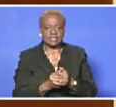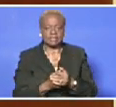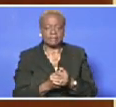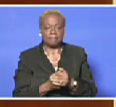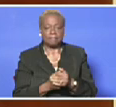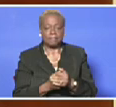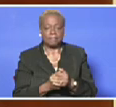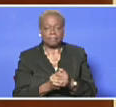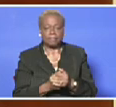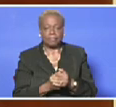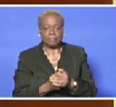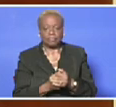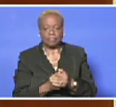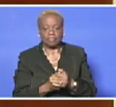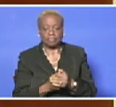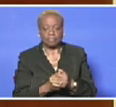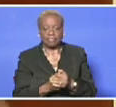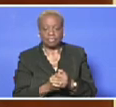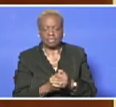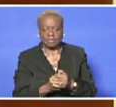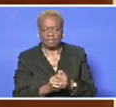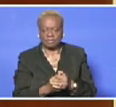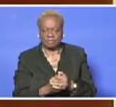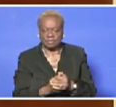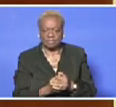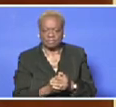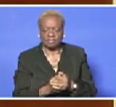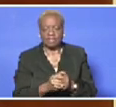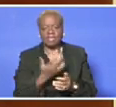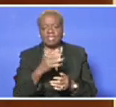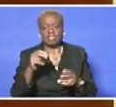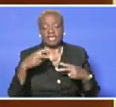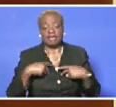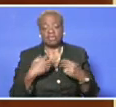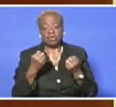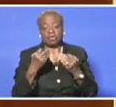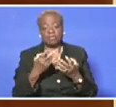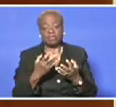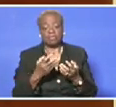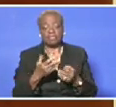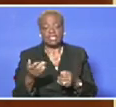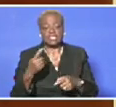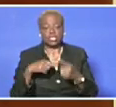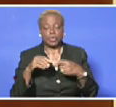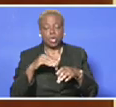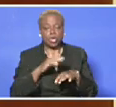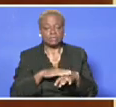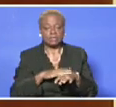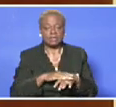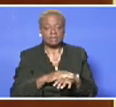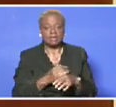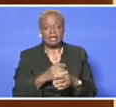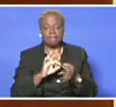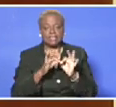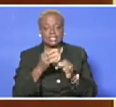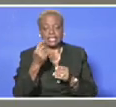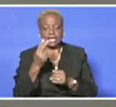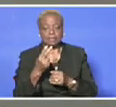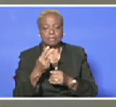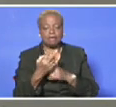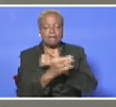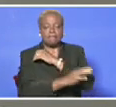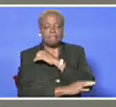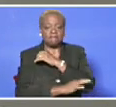terms of rooms, but they have a lot of time sharing also going on at that location. Pinder notes that foreign labor requests